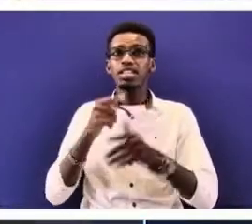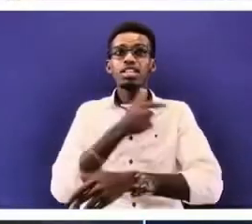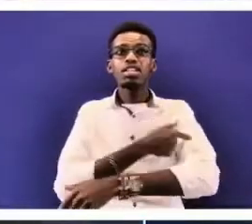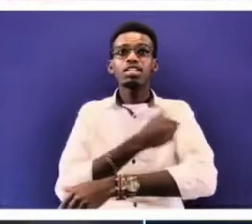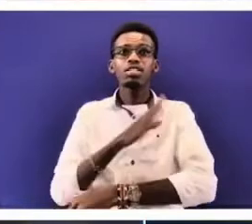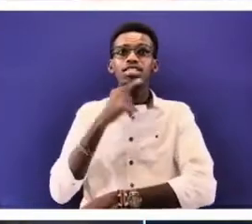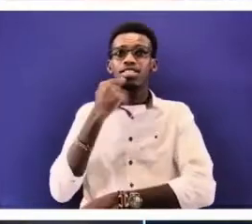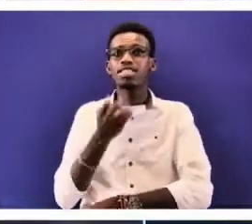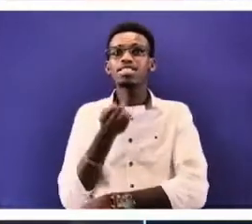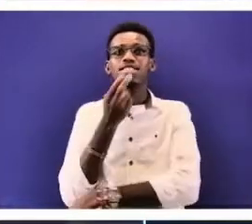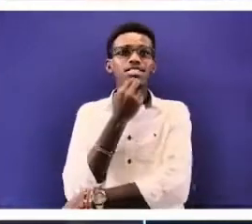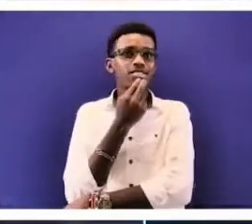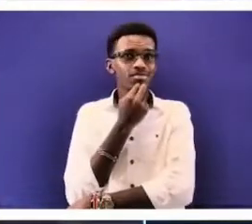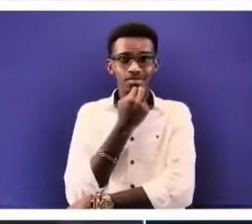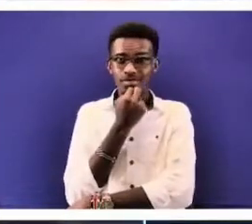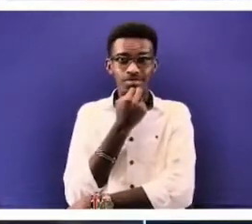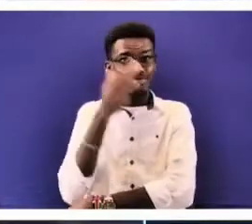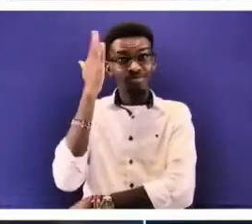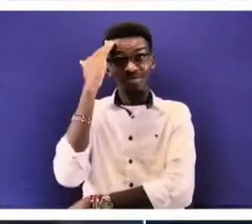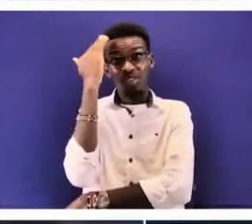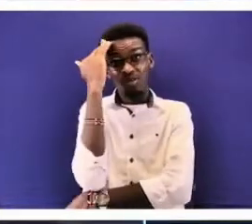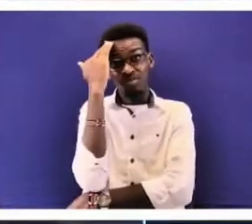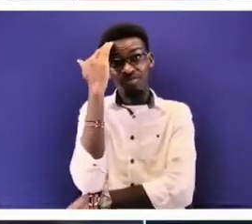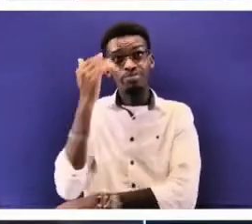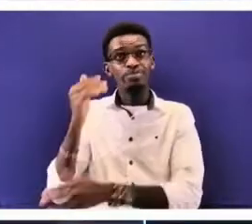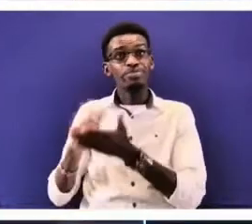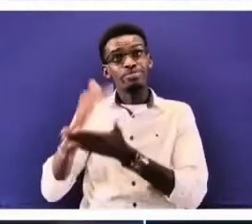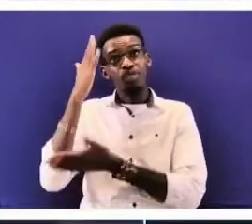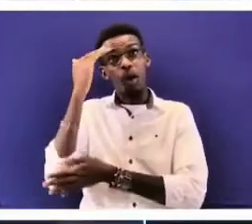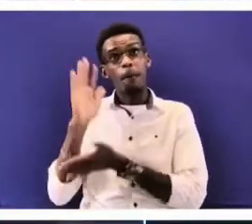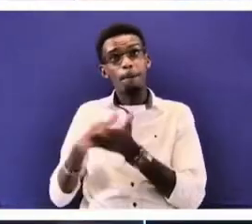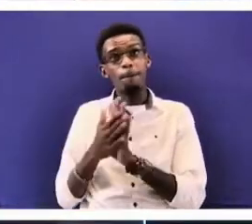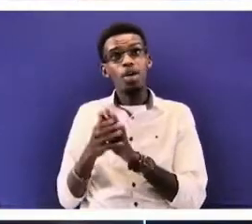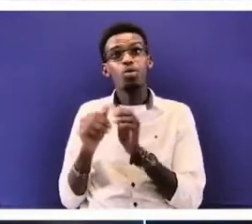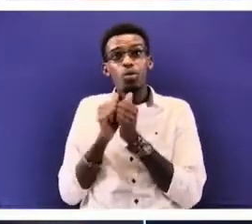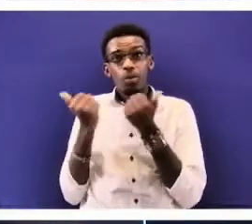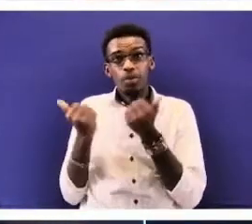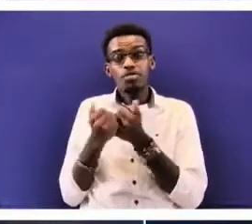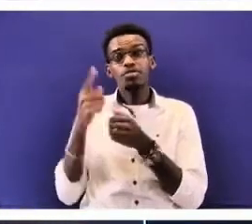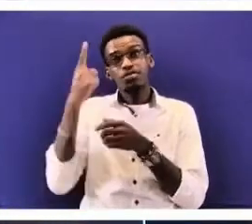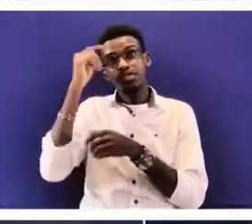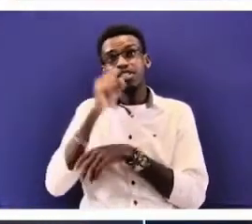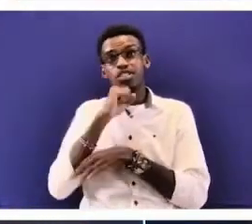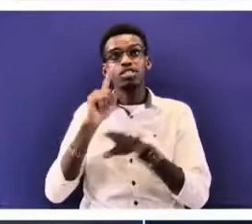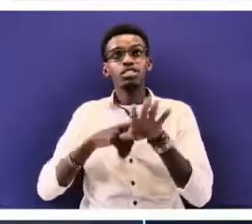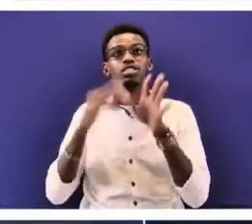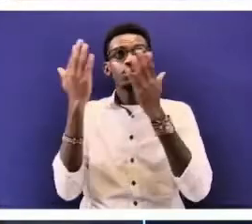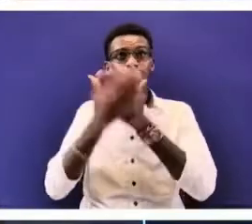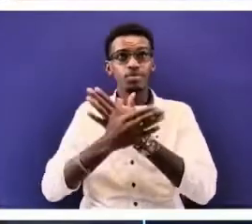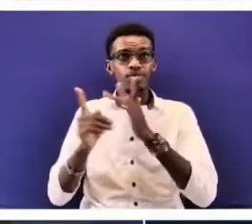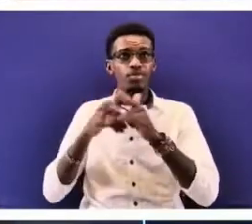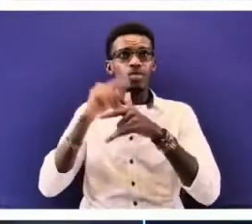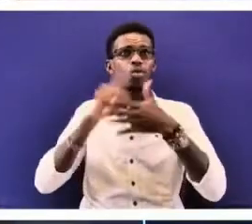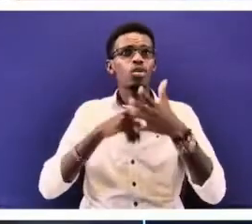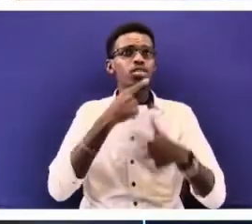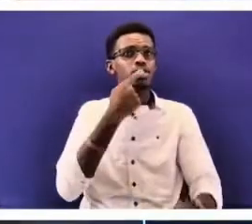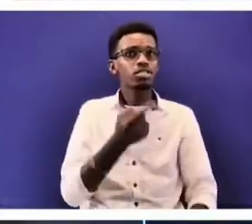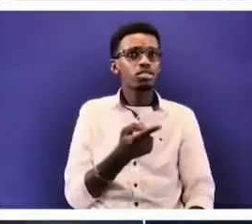it, yeah, I know. No, we'll meet for dinner tonight. Okay. What were you saying?